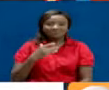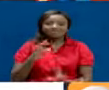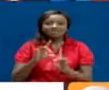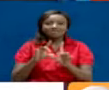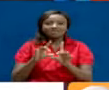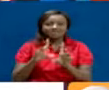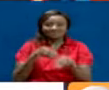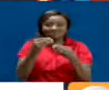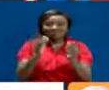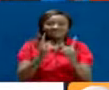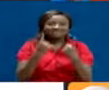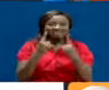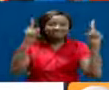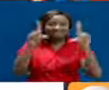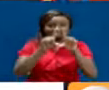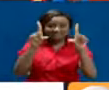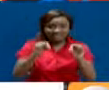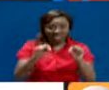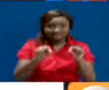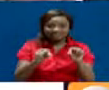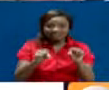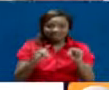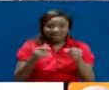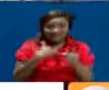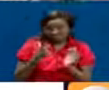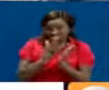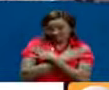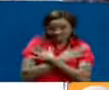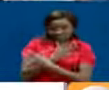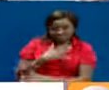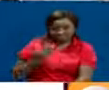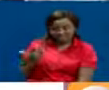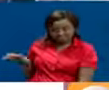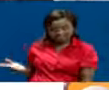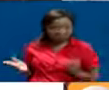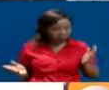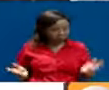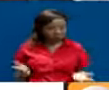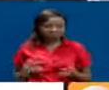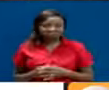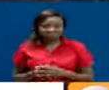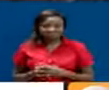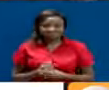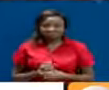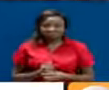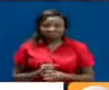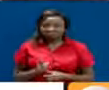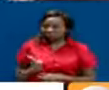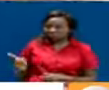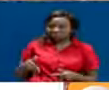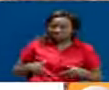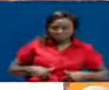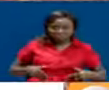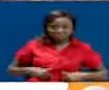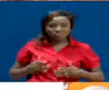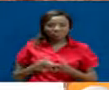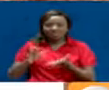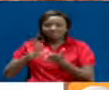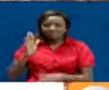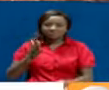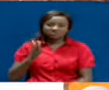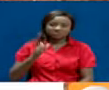4 success in the exams. And I was with some friends. These are young people, most of them